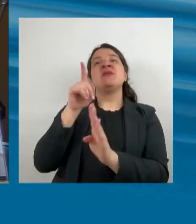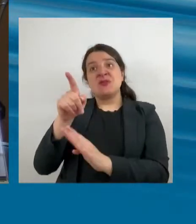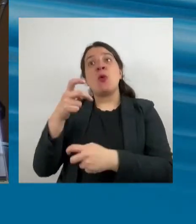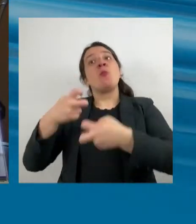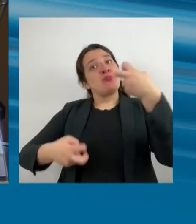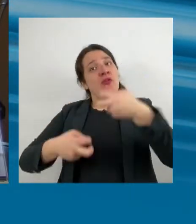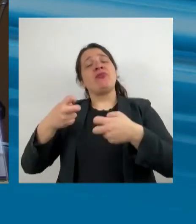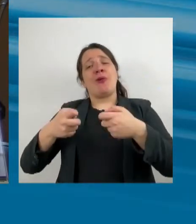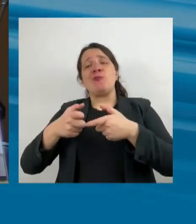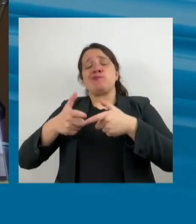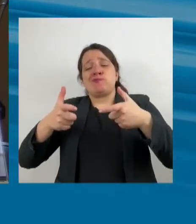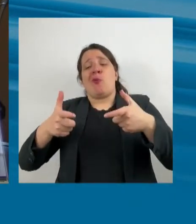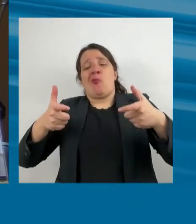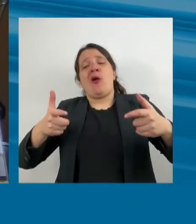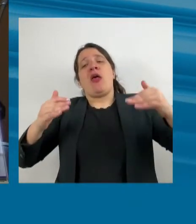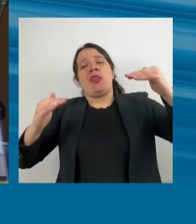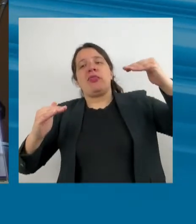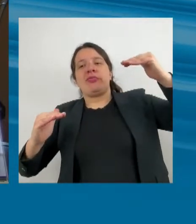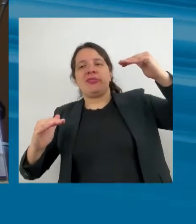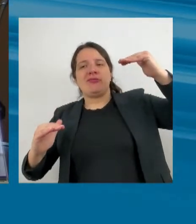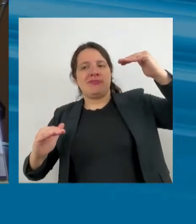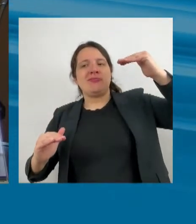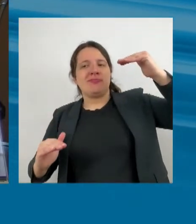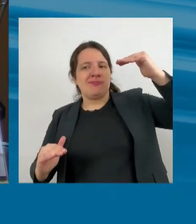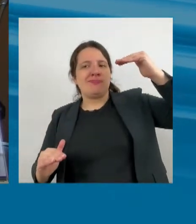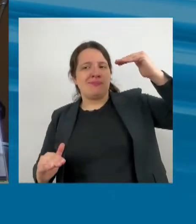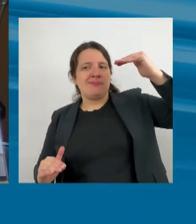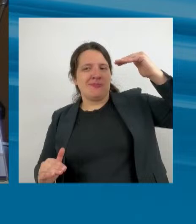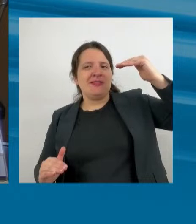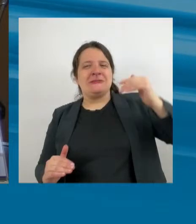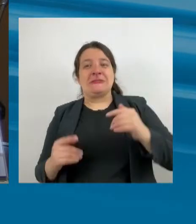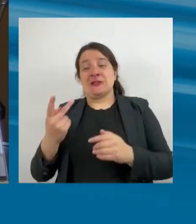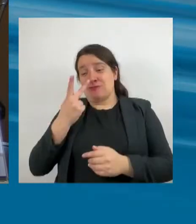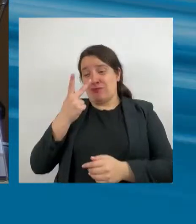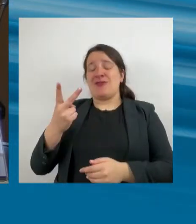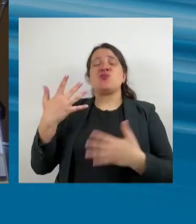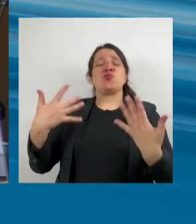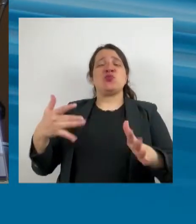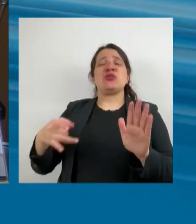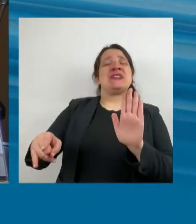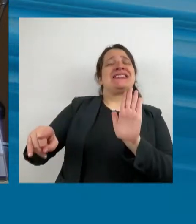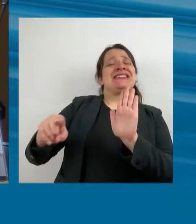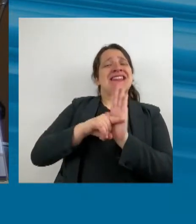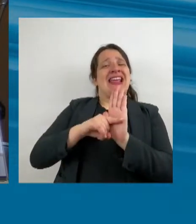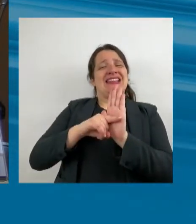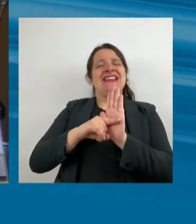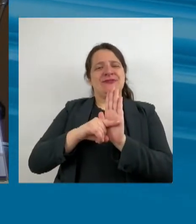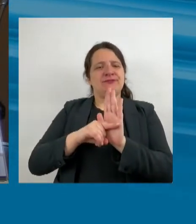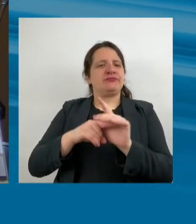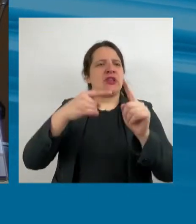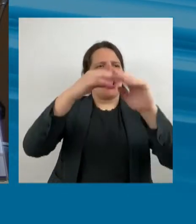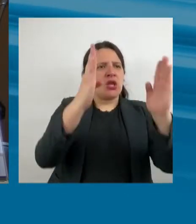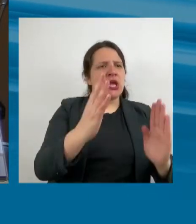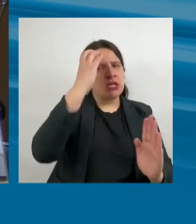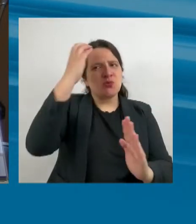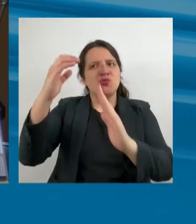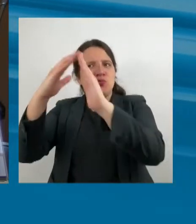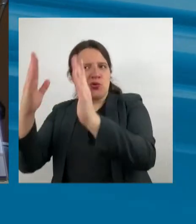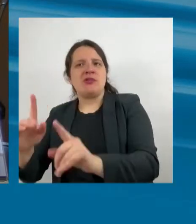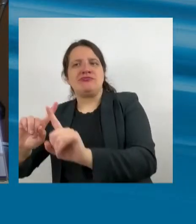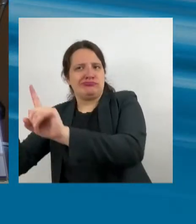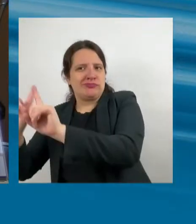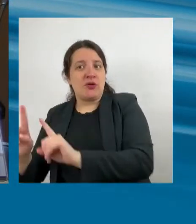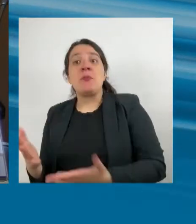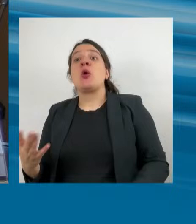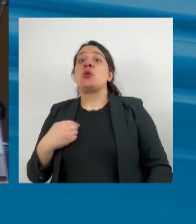institutions. Lastly, I would like to take the opportunity to mention that Norway is one of the facilitators for the declaration